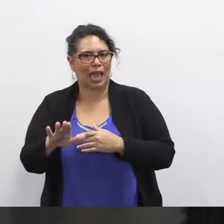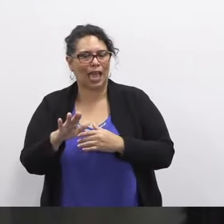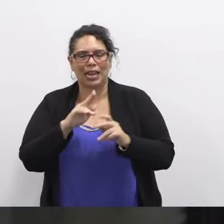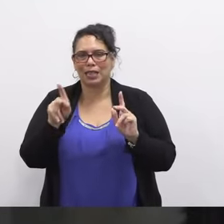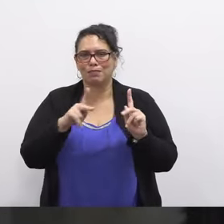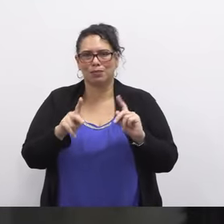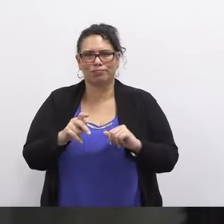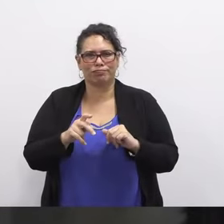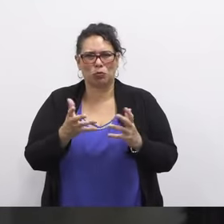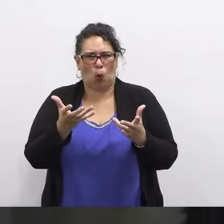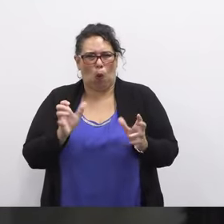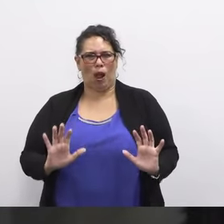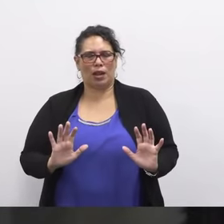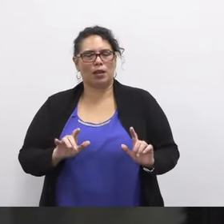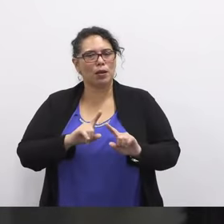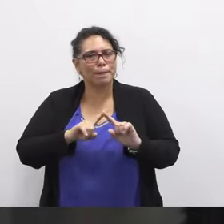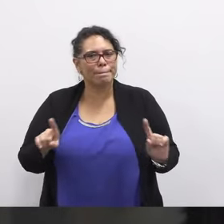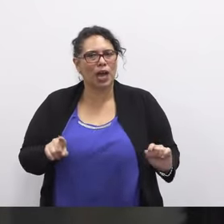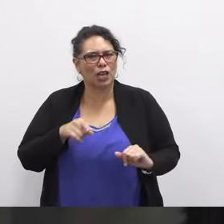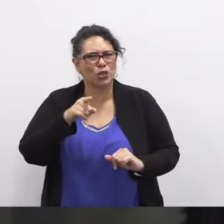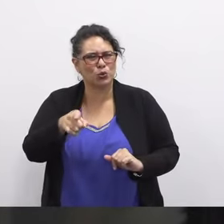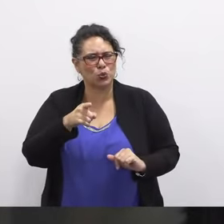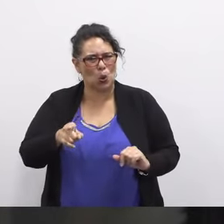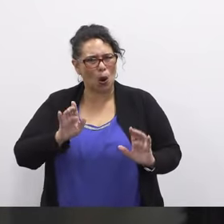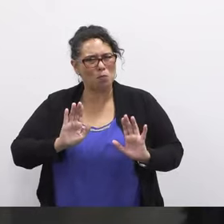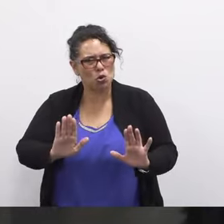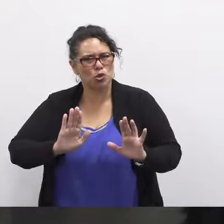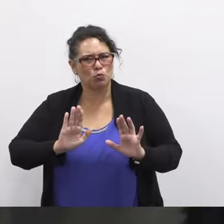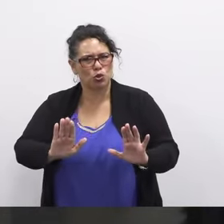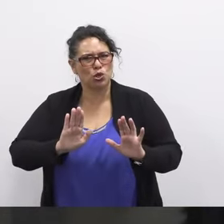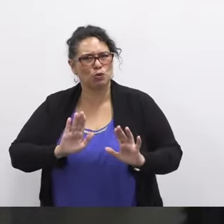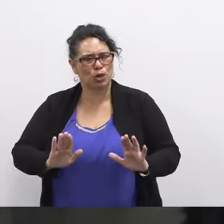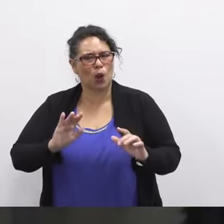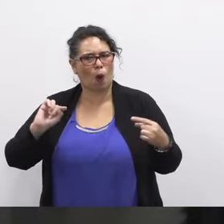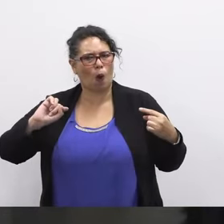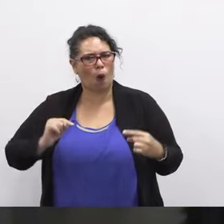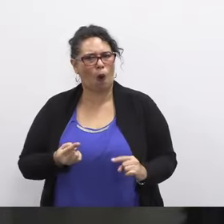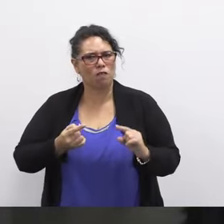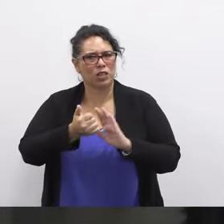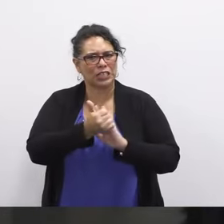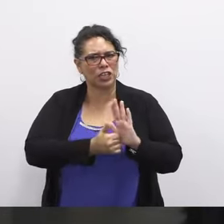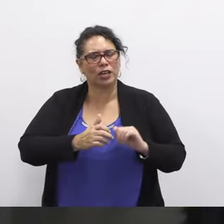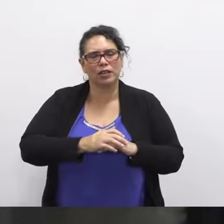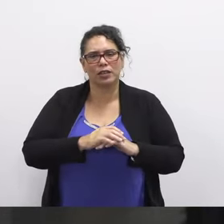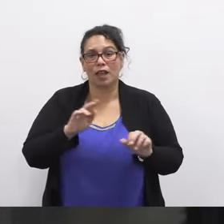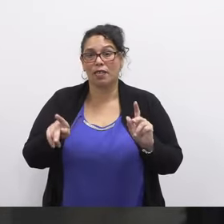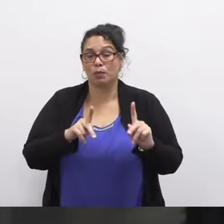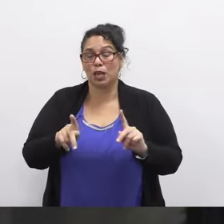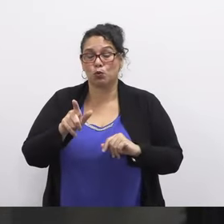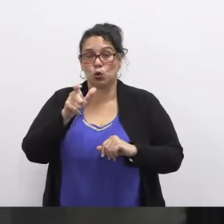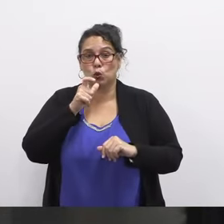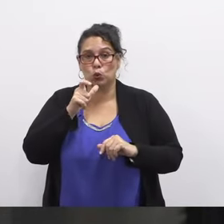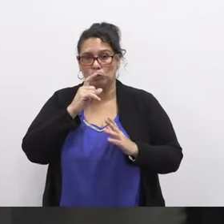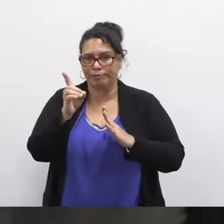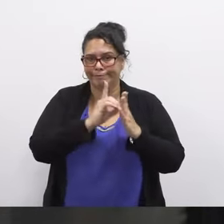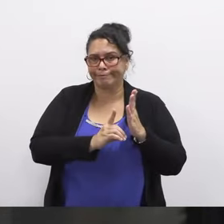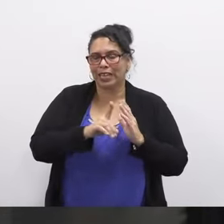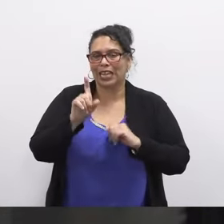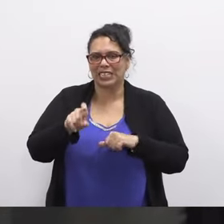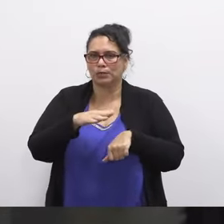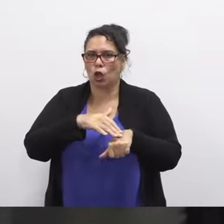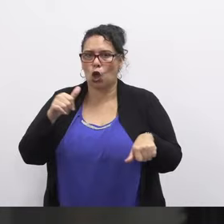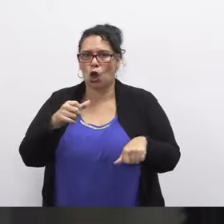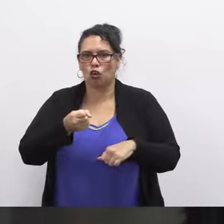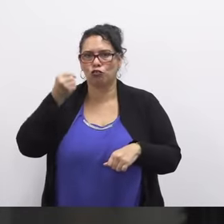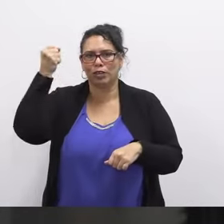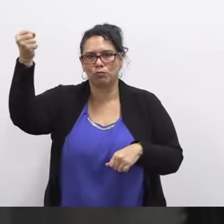it, but yet you guys are hell-bent on pushing this harmful agenda. These people who did this need to be called out and